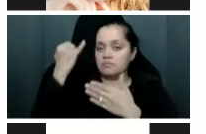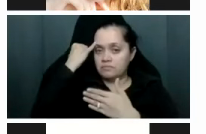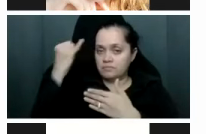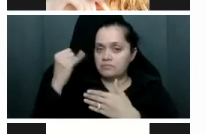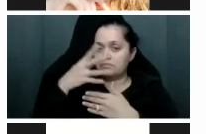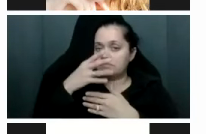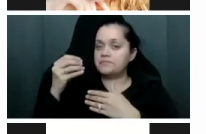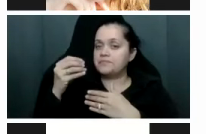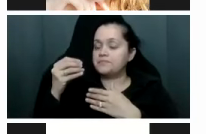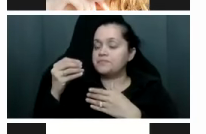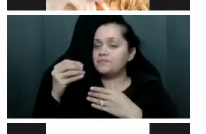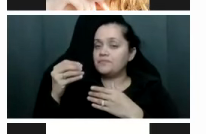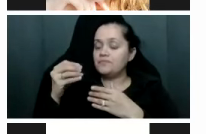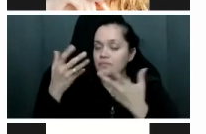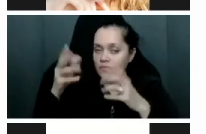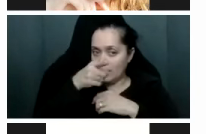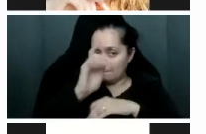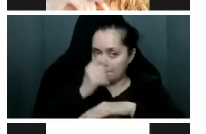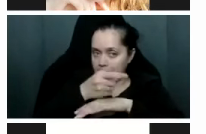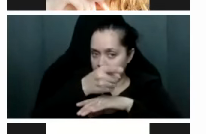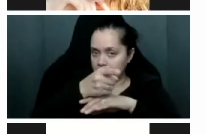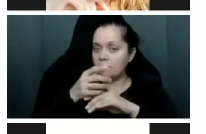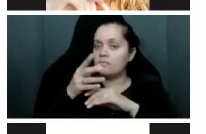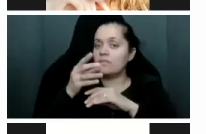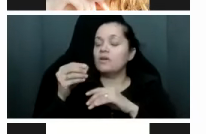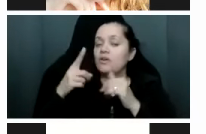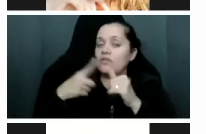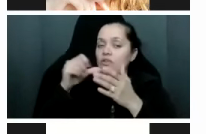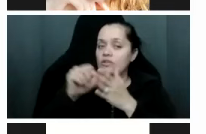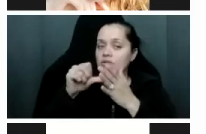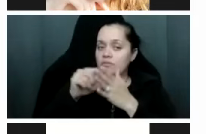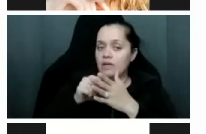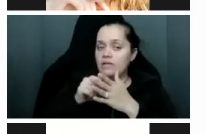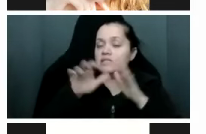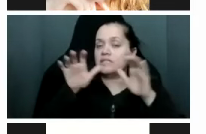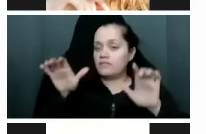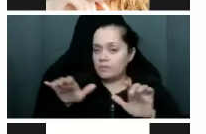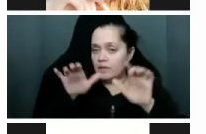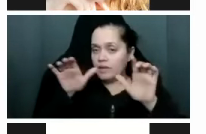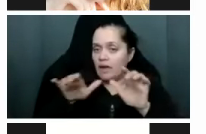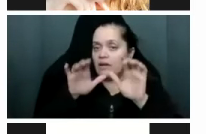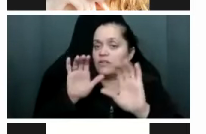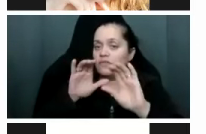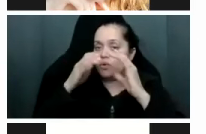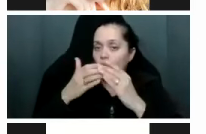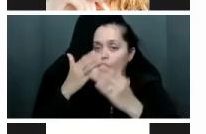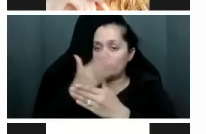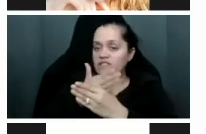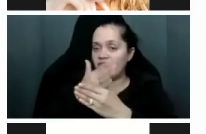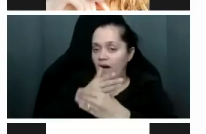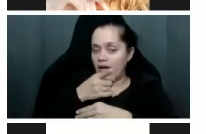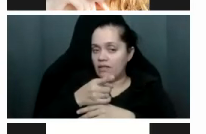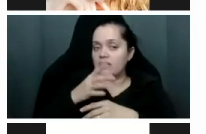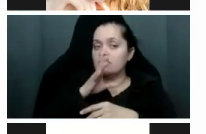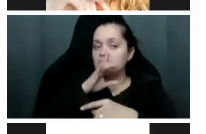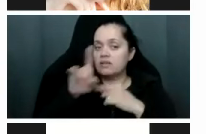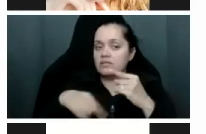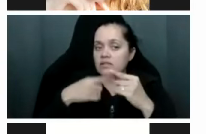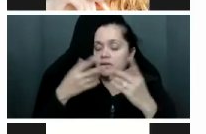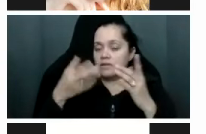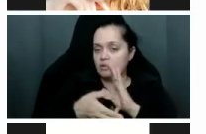and I have done so. So the first page here is from the active course file, talks about things that will be